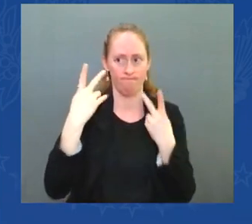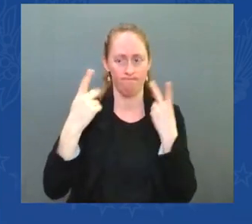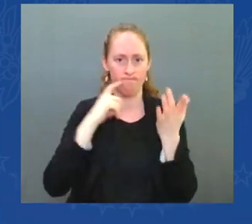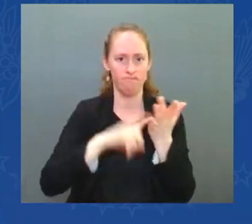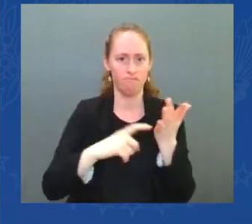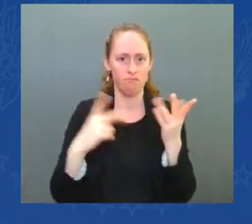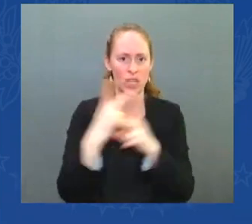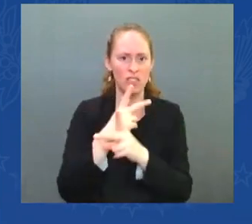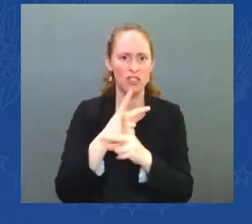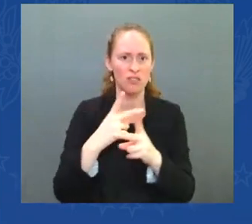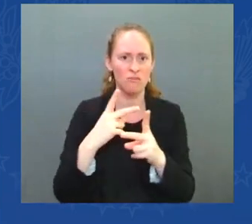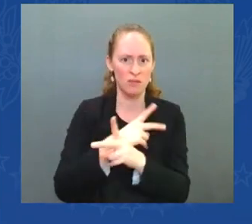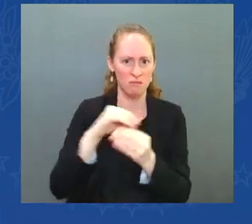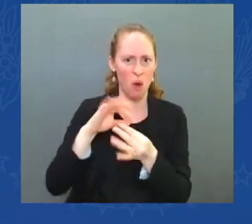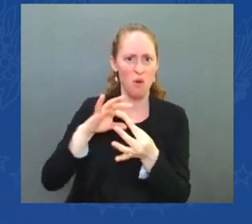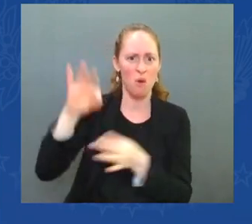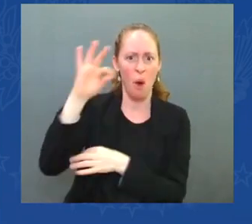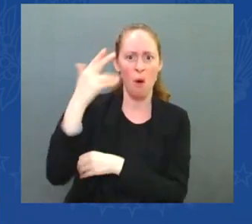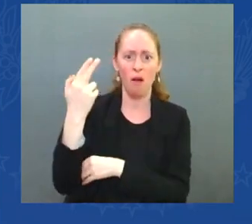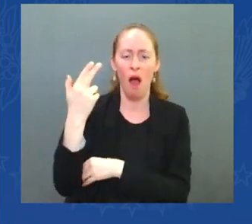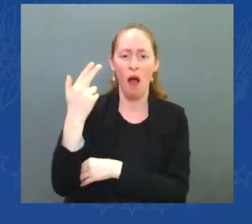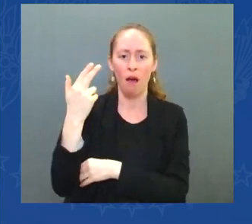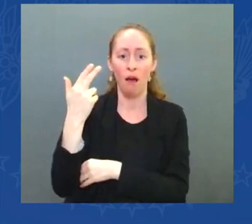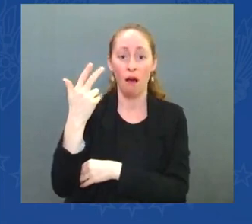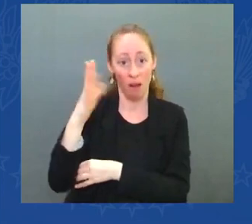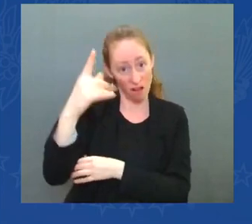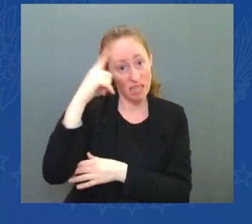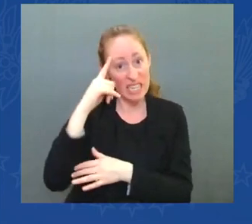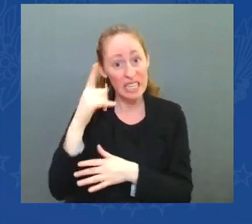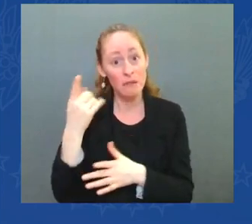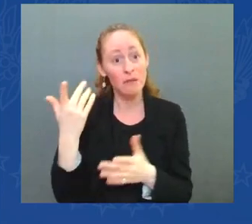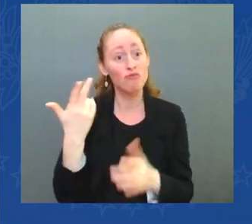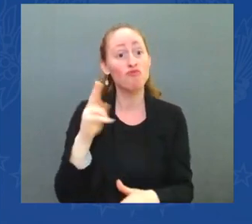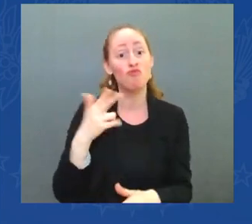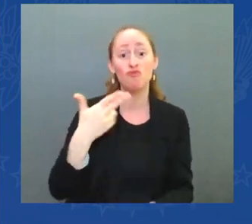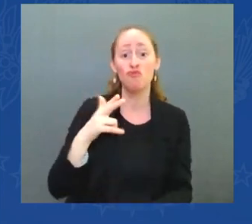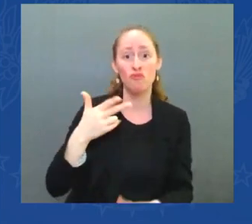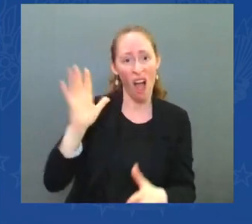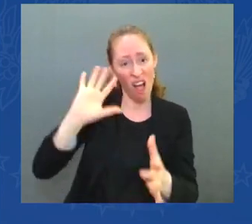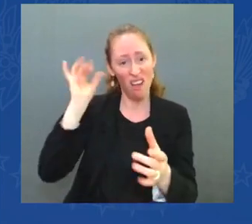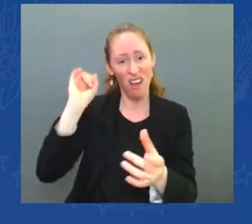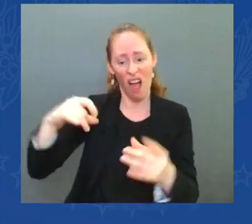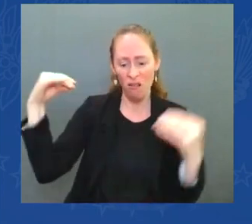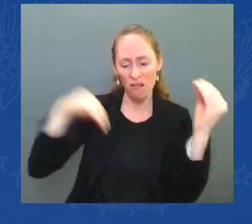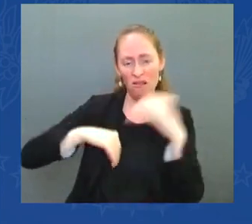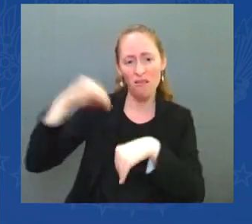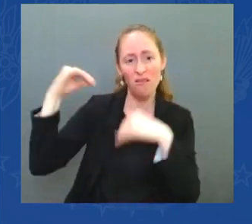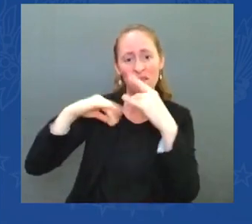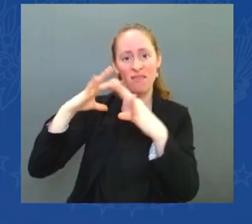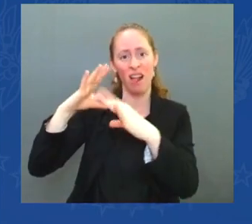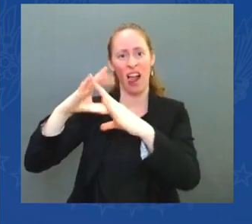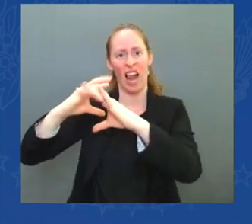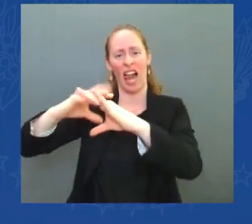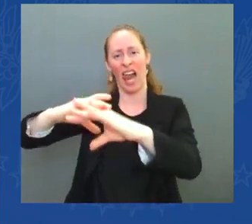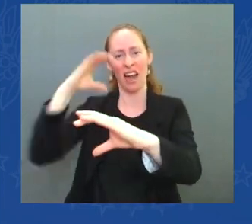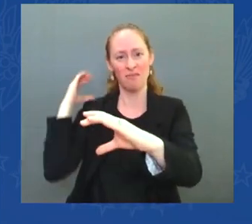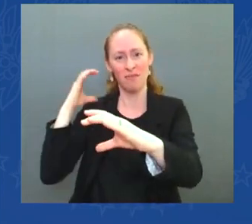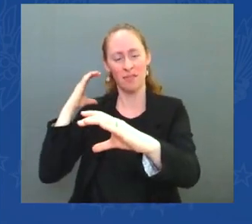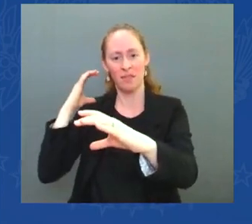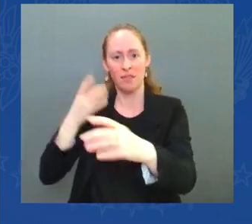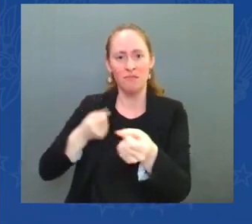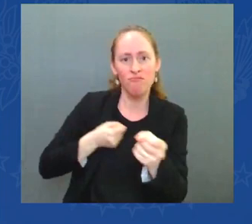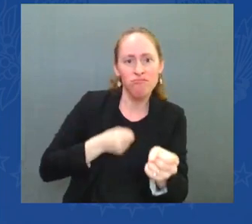assault weapons as well. This is just one version of the kit you can buy. Last year alone, law